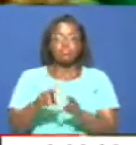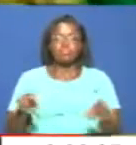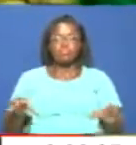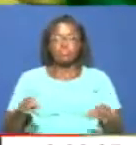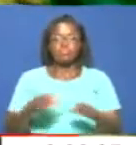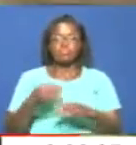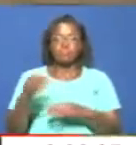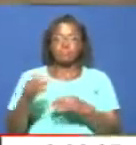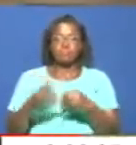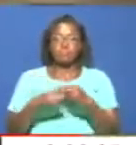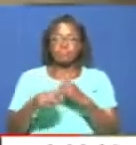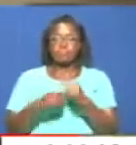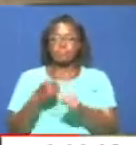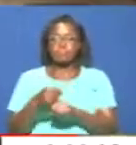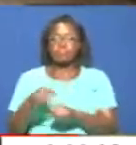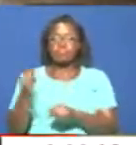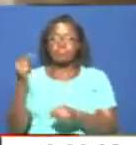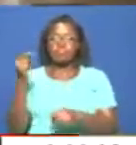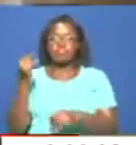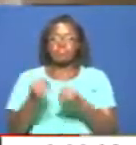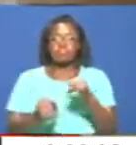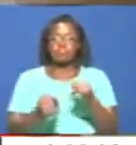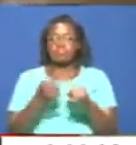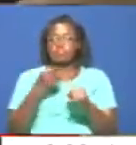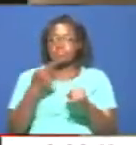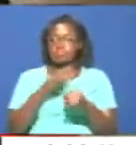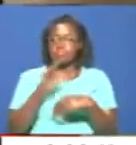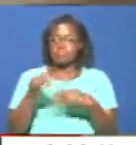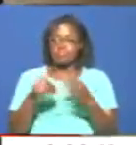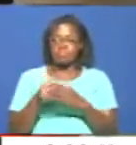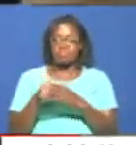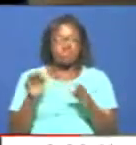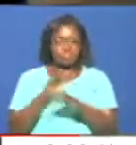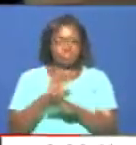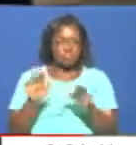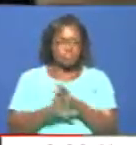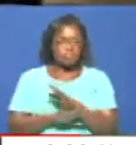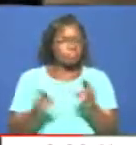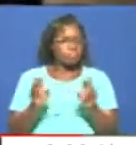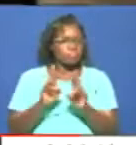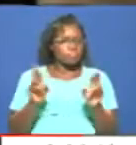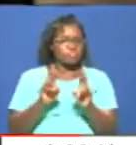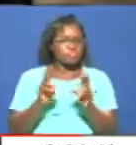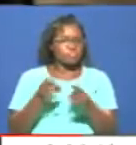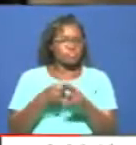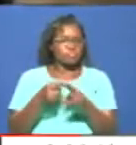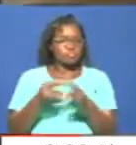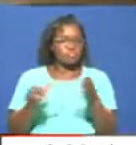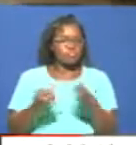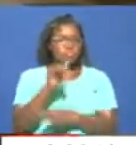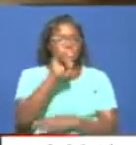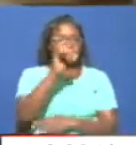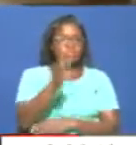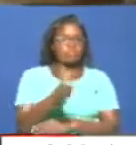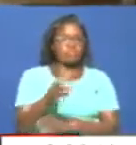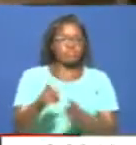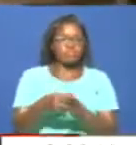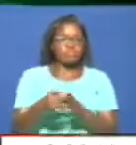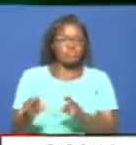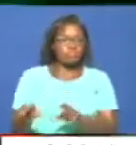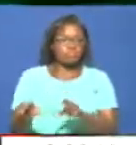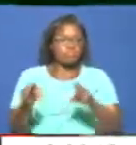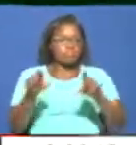seven-year self-ban, Tito stated that all logistics have been worked out and soon the exporters will start shipping the